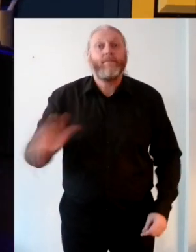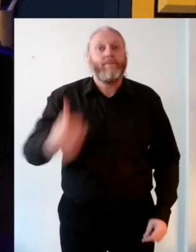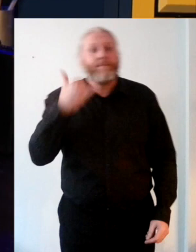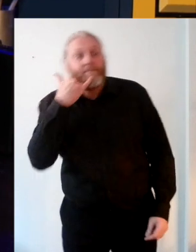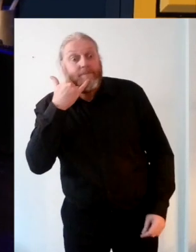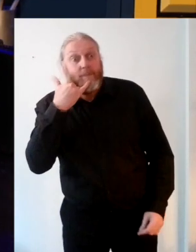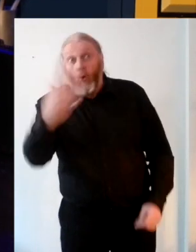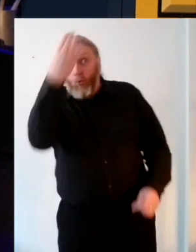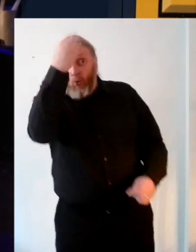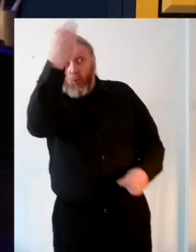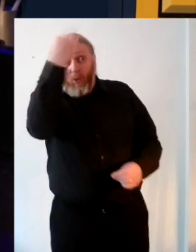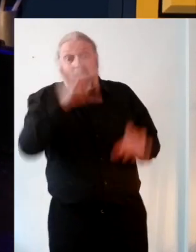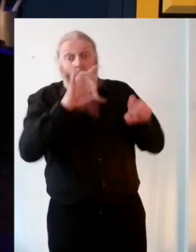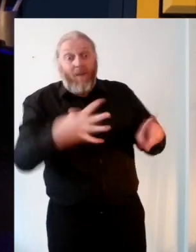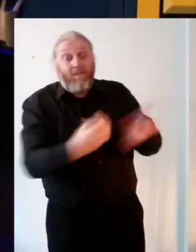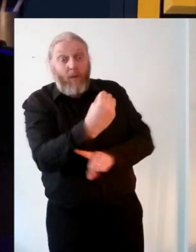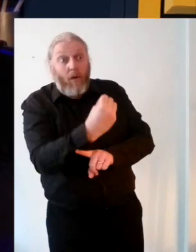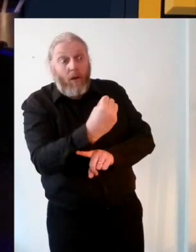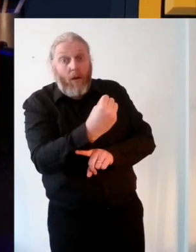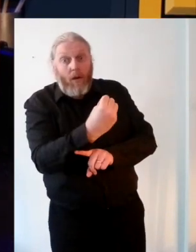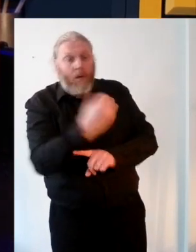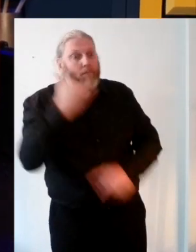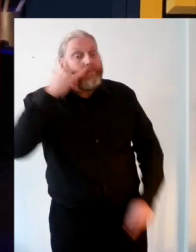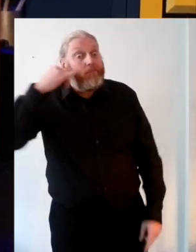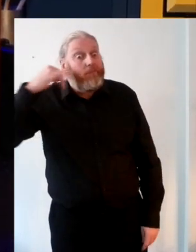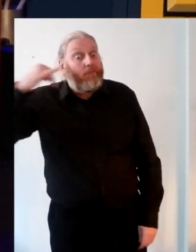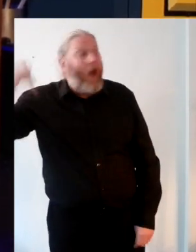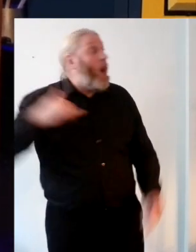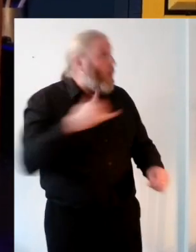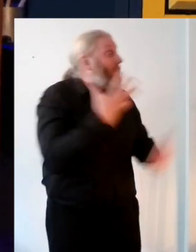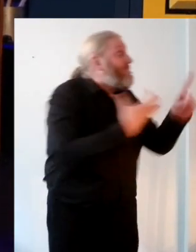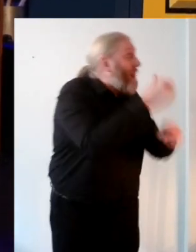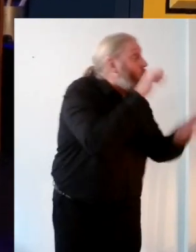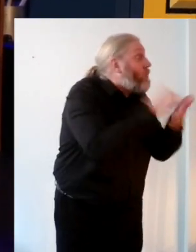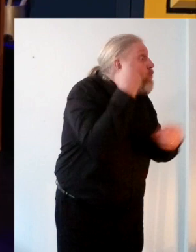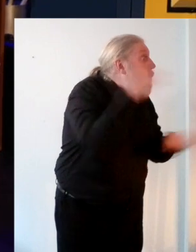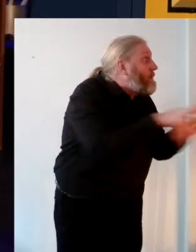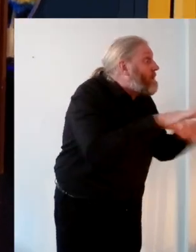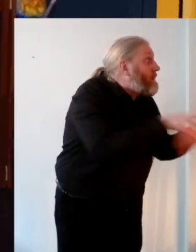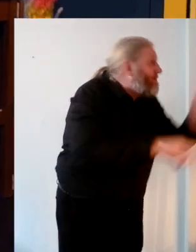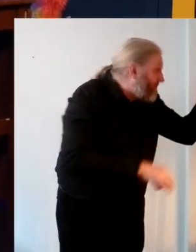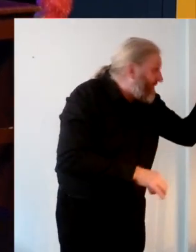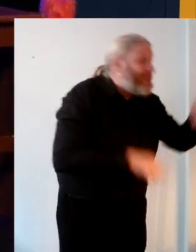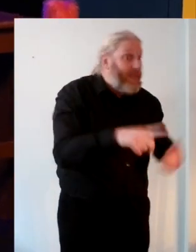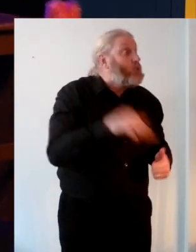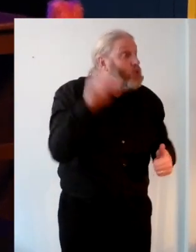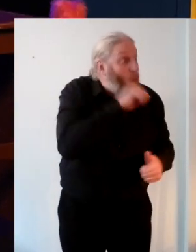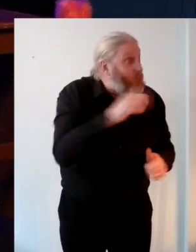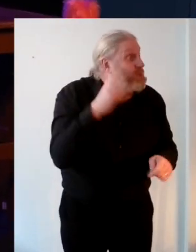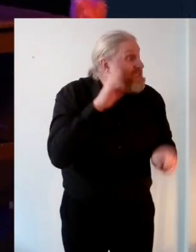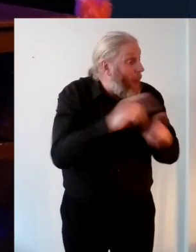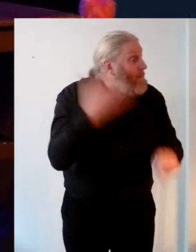Hello, Tweedy's lost and found. Well, you found the tone now then. That's good, yes. That's what it was meant to sound like, boys. It goes,